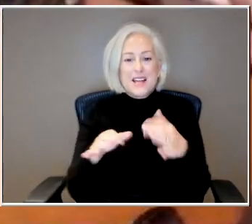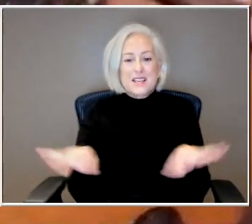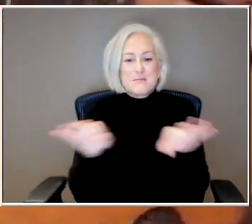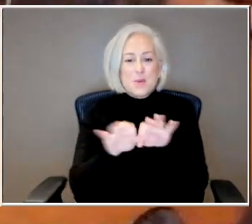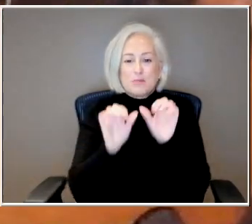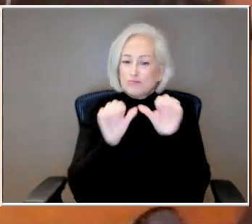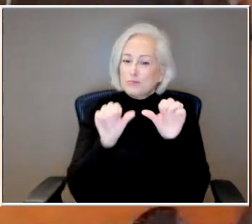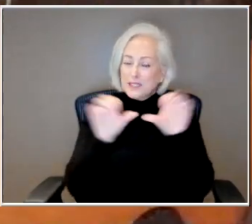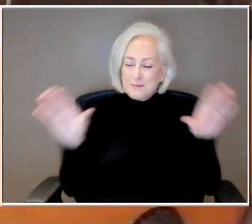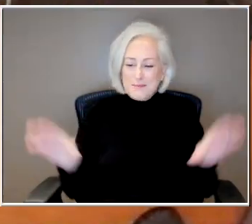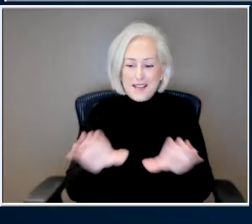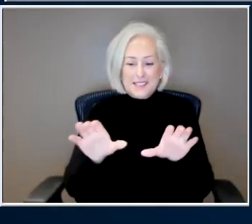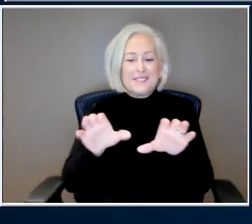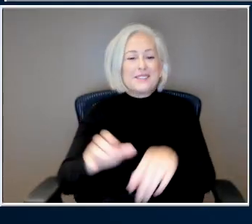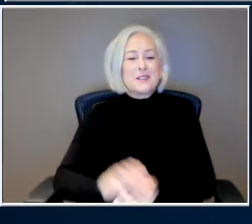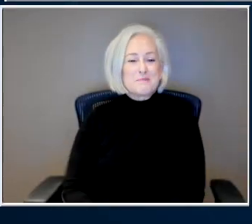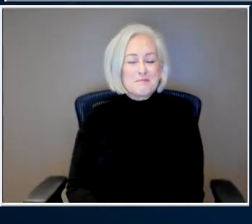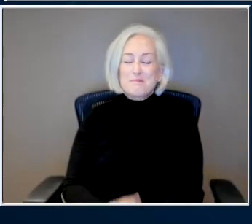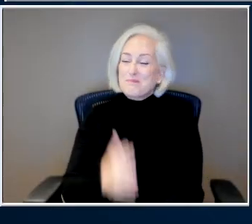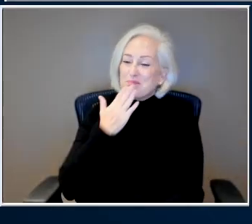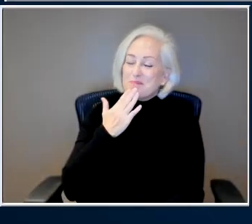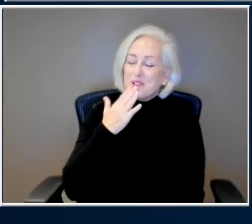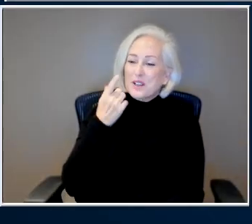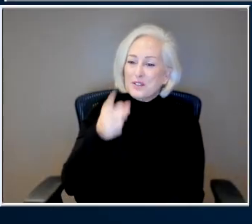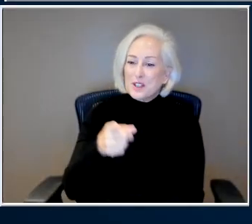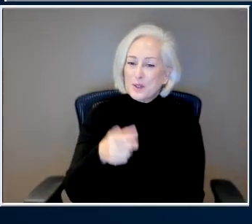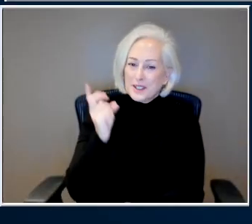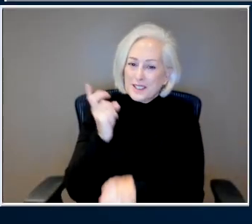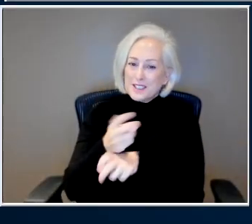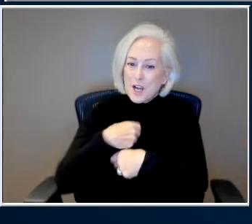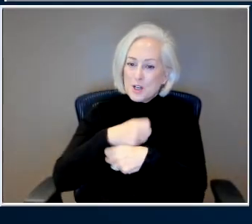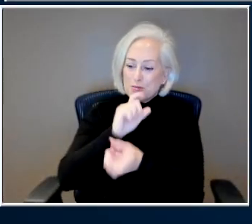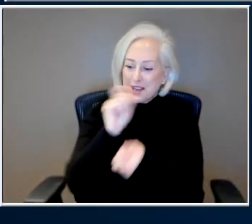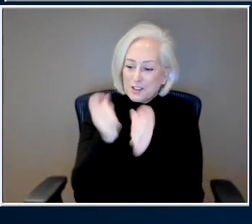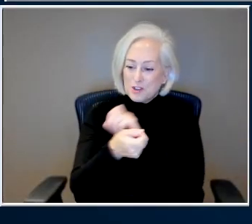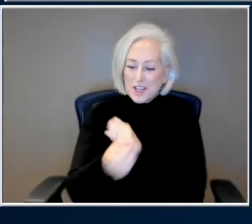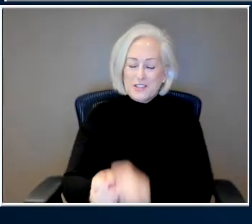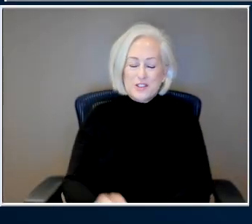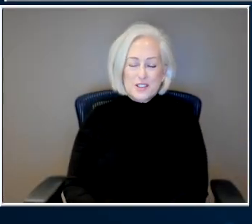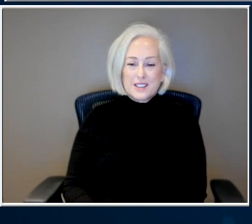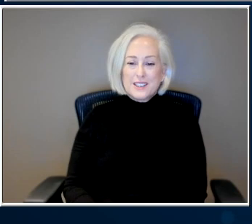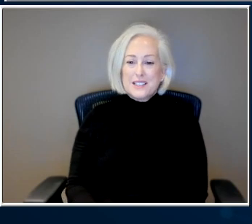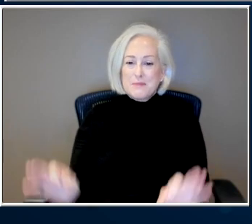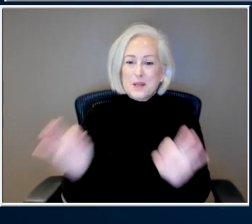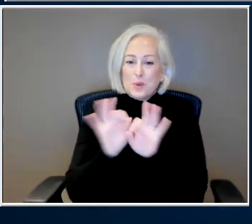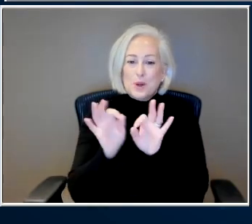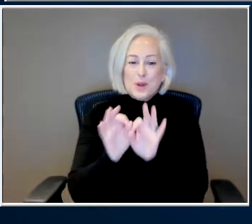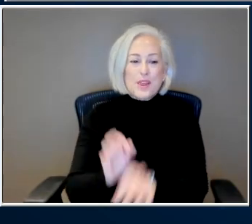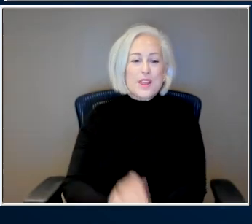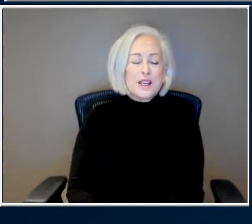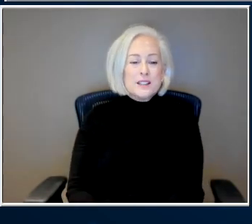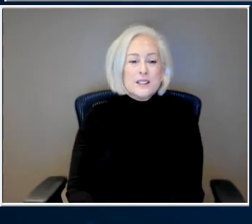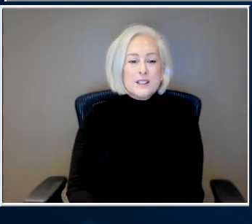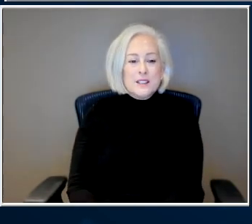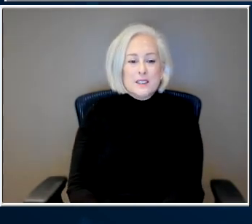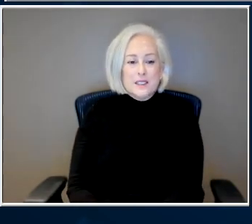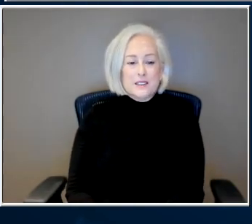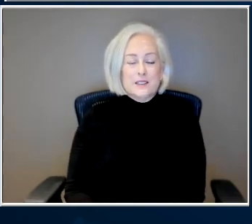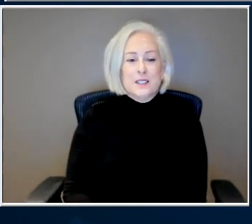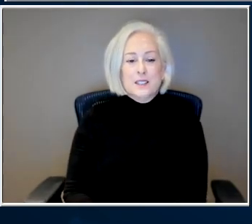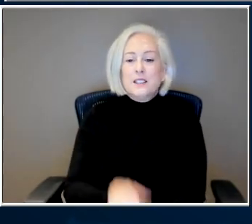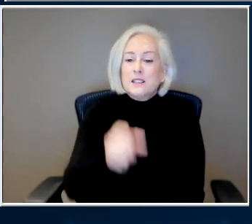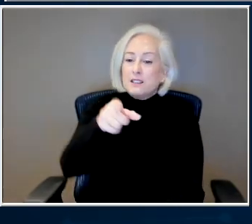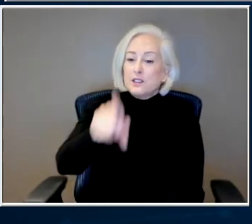moving. Good for you. Good for you. It's hard to make those life changes, but definitely worth it. Yeah. Do you have to stay on any